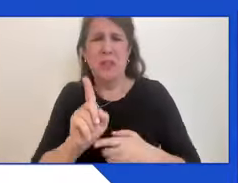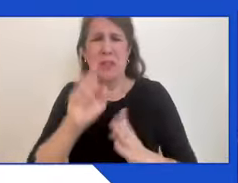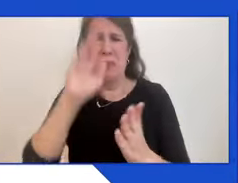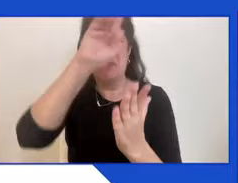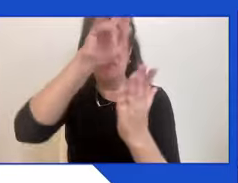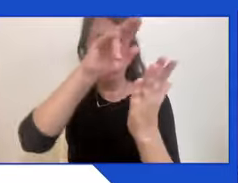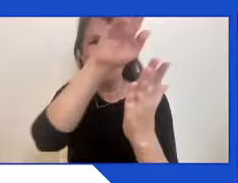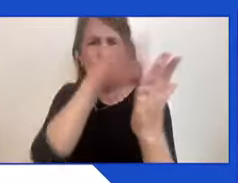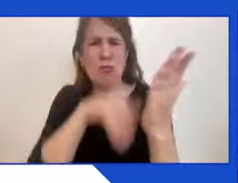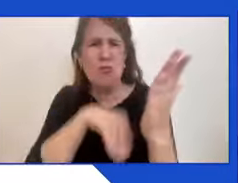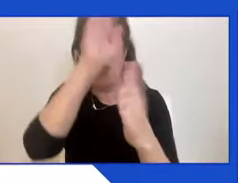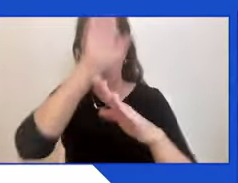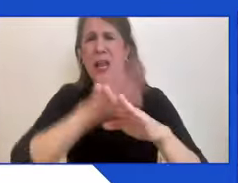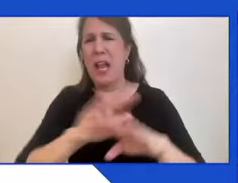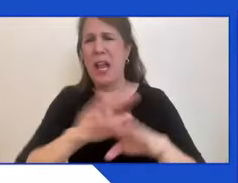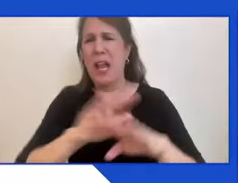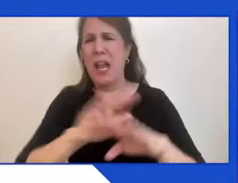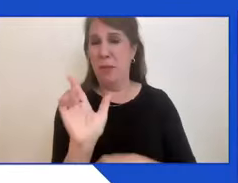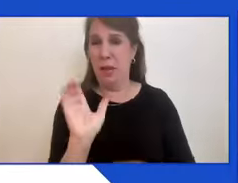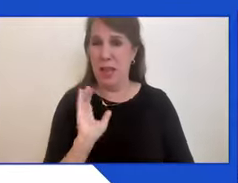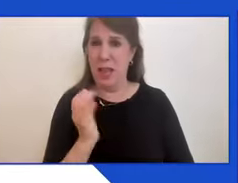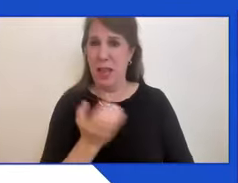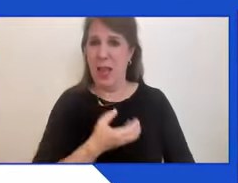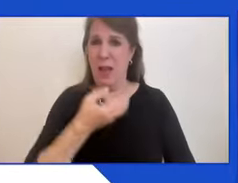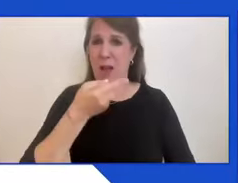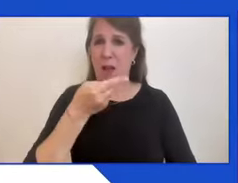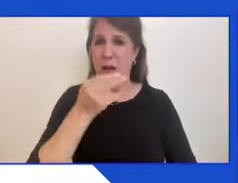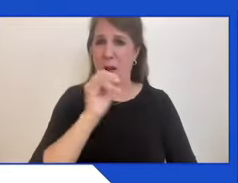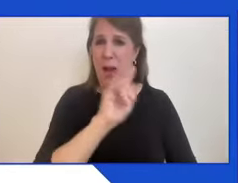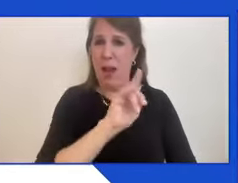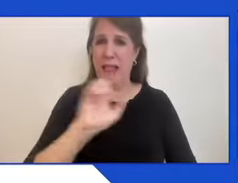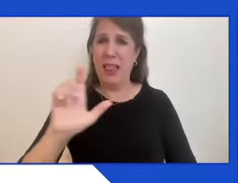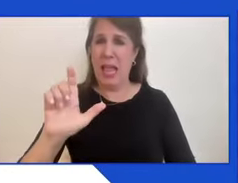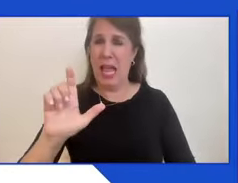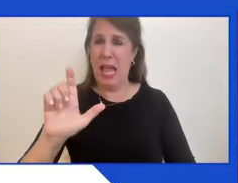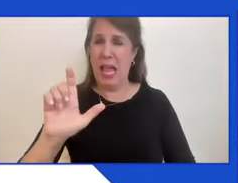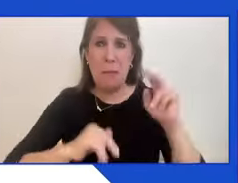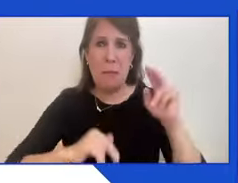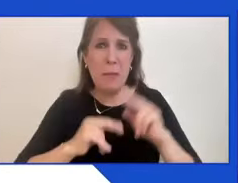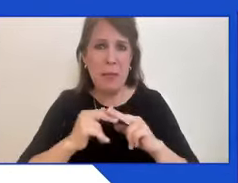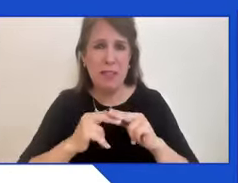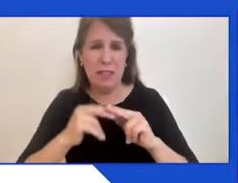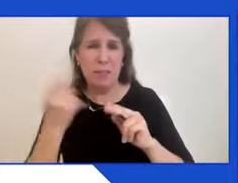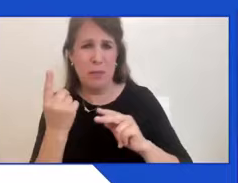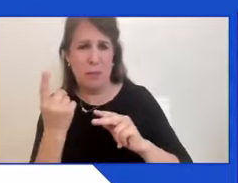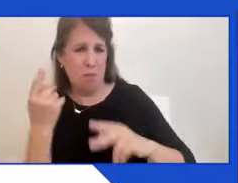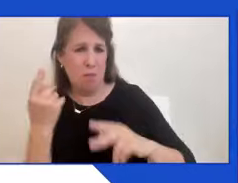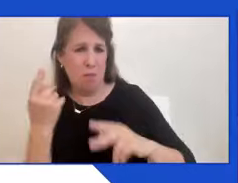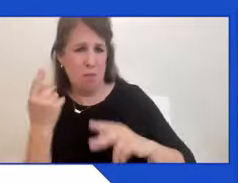our Hillel building broken into, our kidnapped posters torn from the inside,